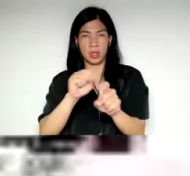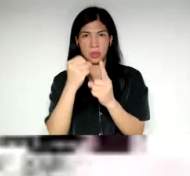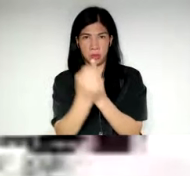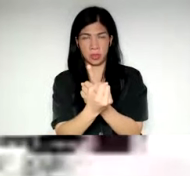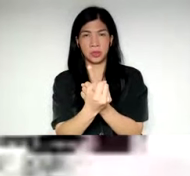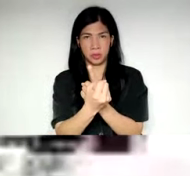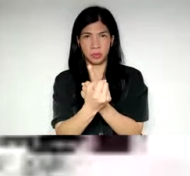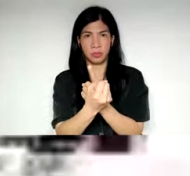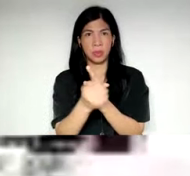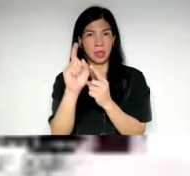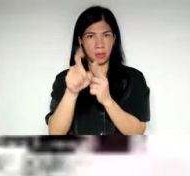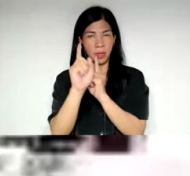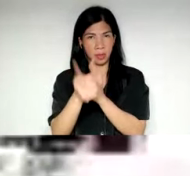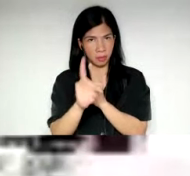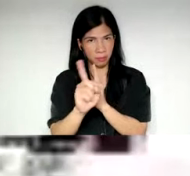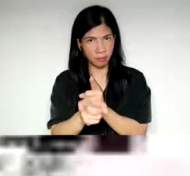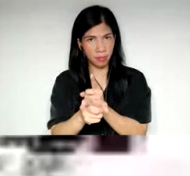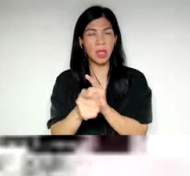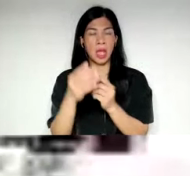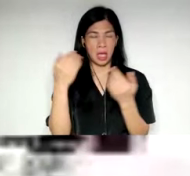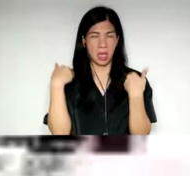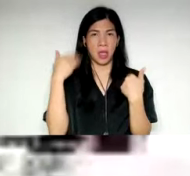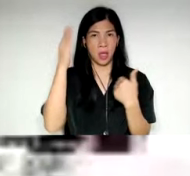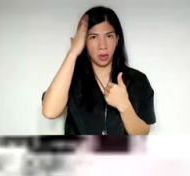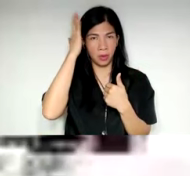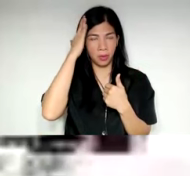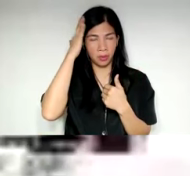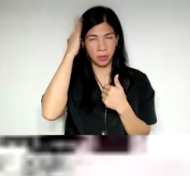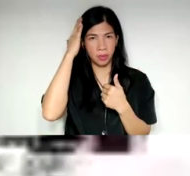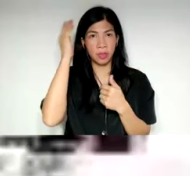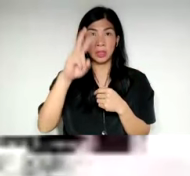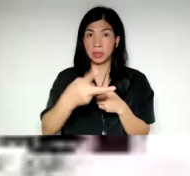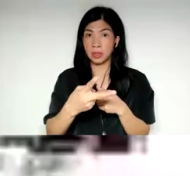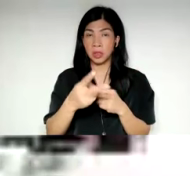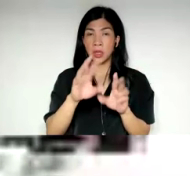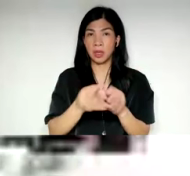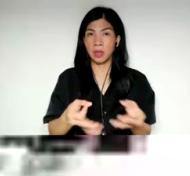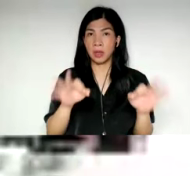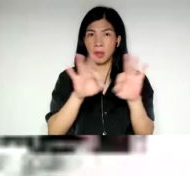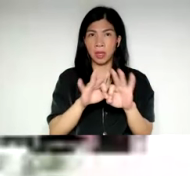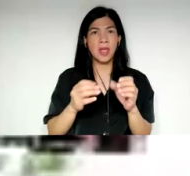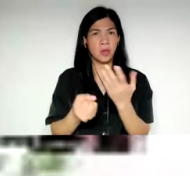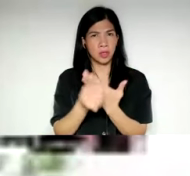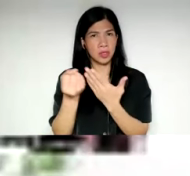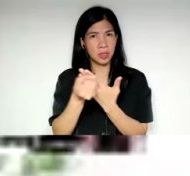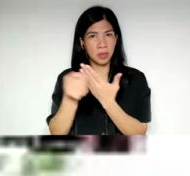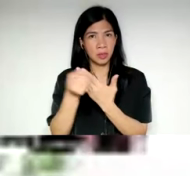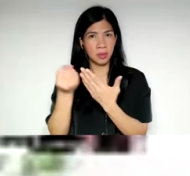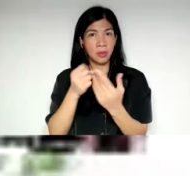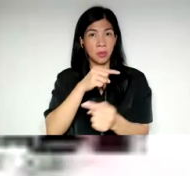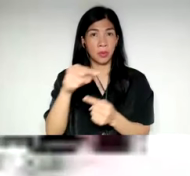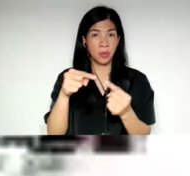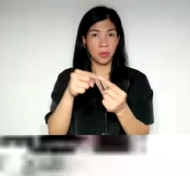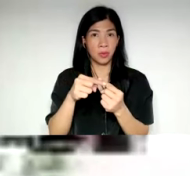addressed by expressing climate knowledge in a conditional form. A second is the importance of a simplicity when dealing with deep uncertainty, which can